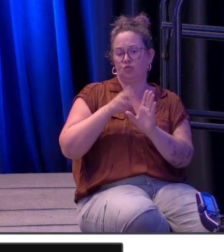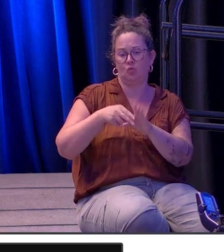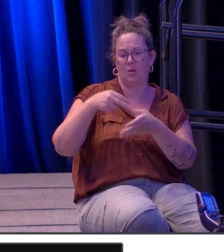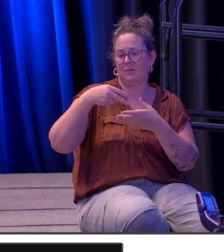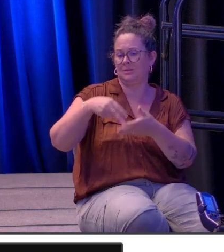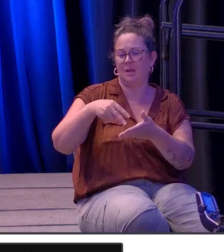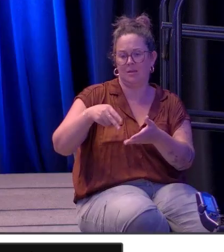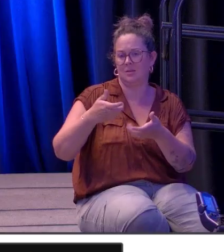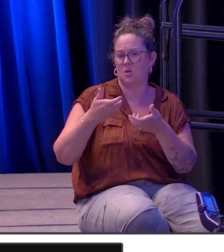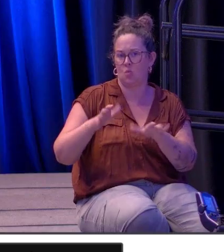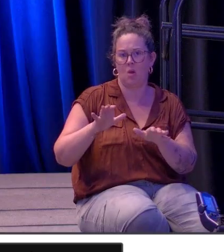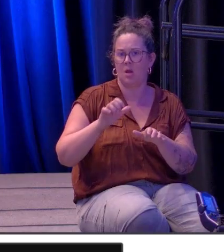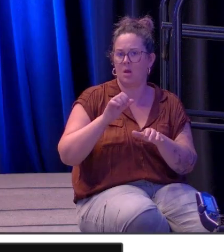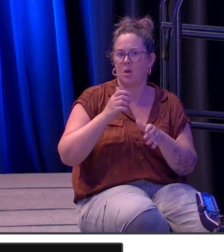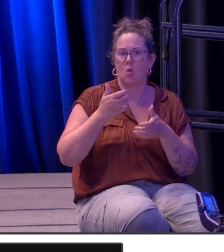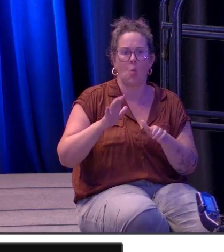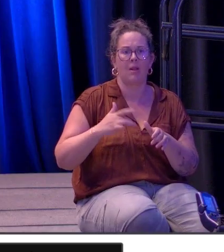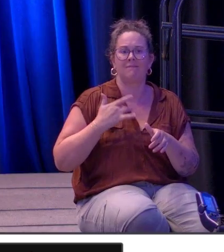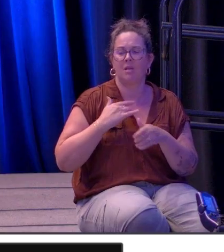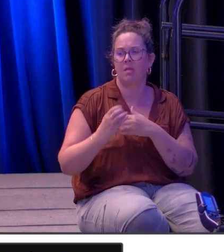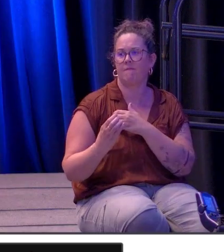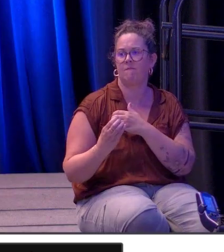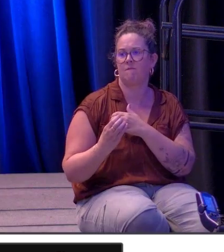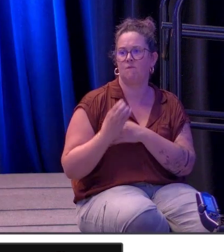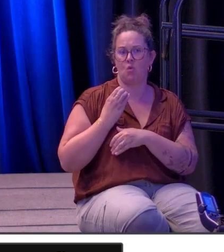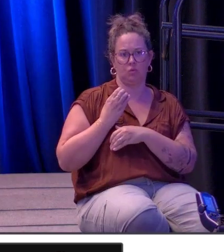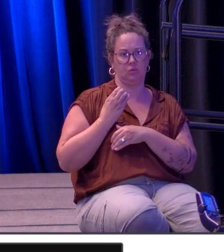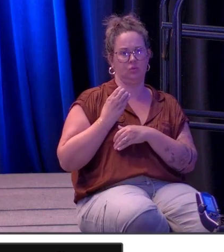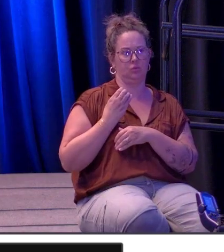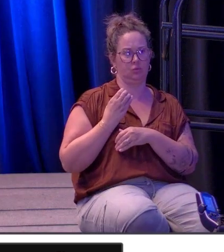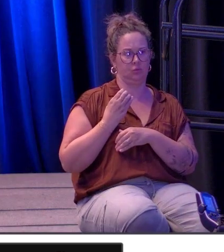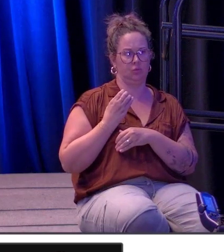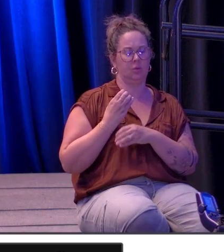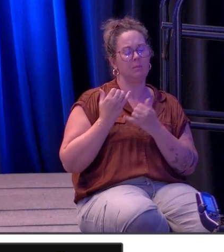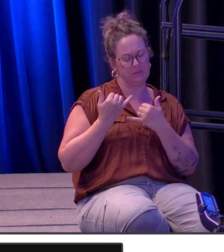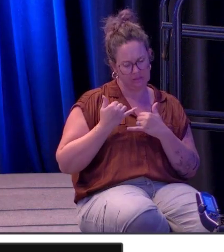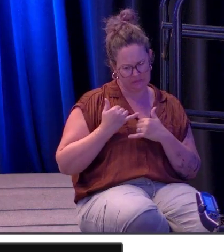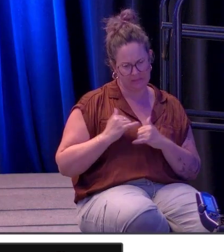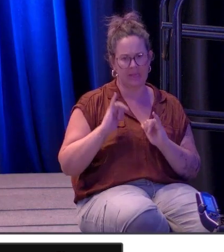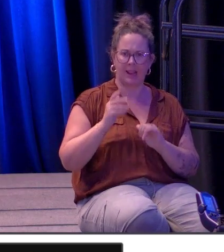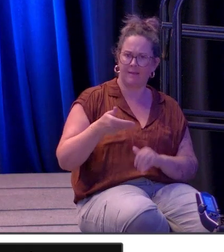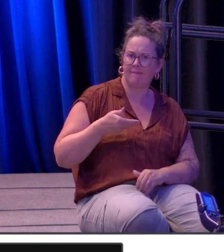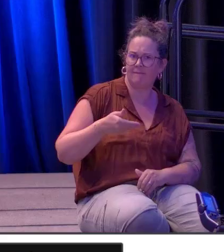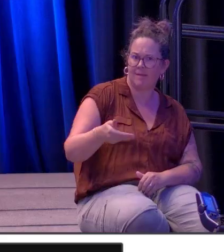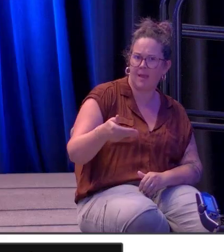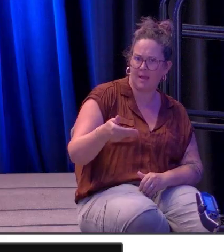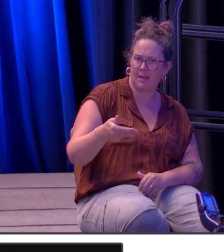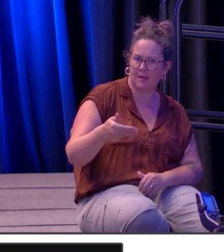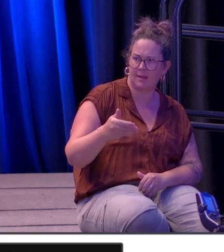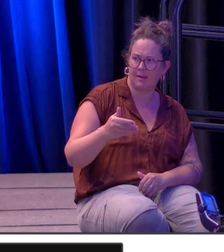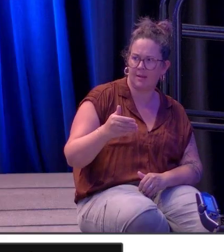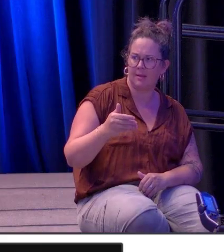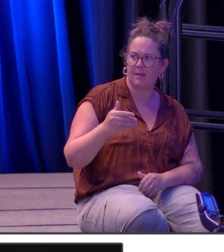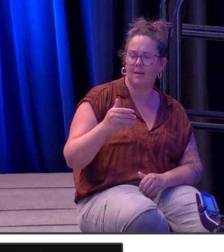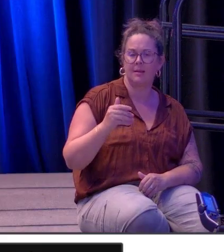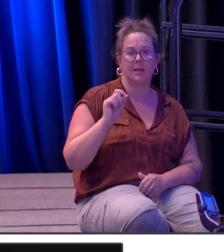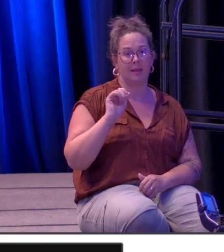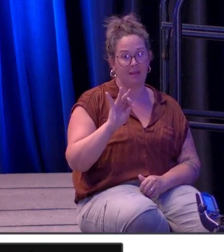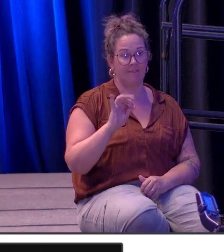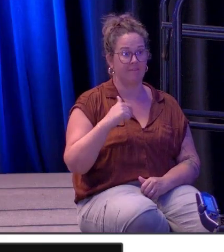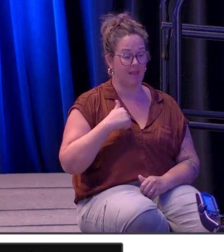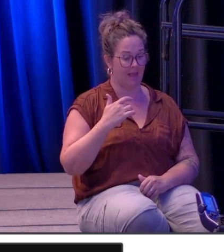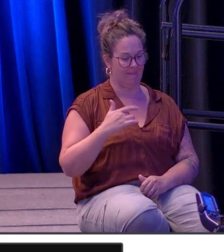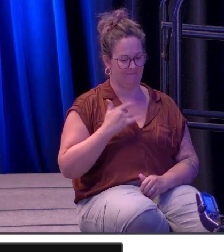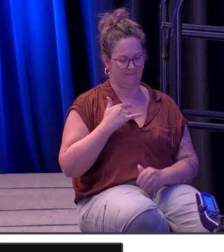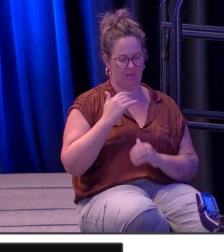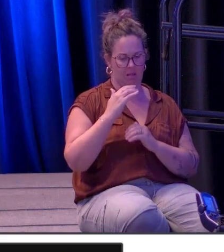being forced to do something that you don't want to, but still being invited to these places based on your comfort level or what